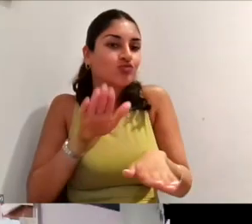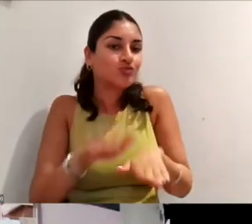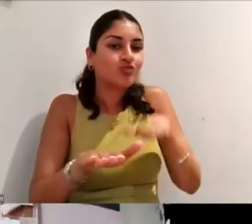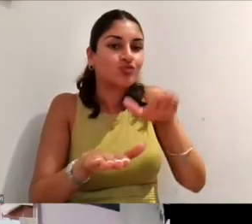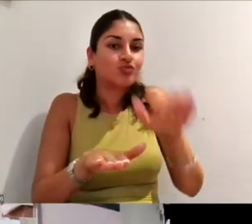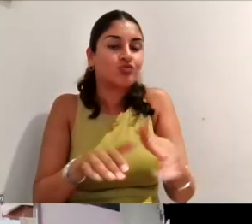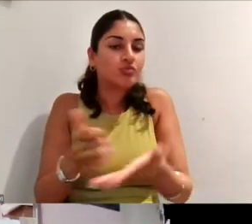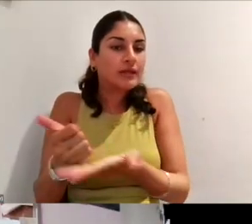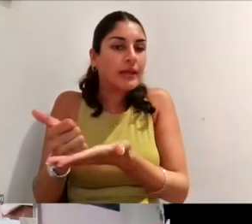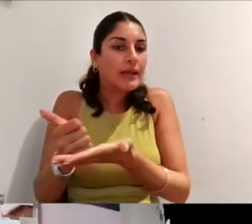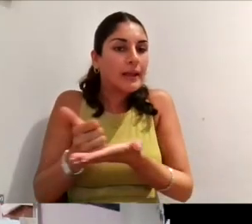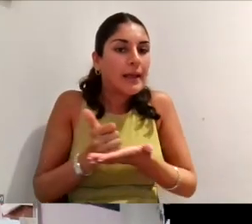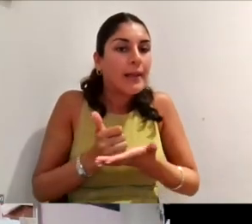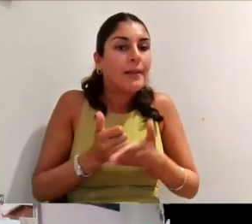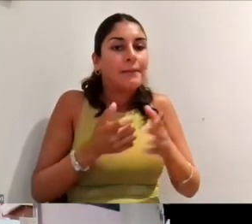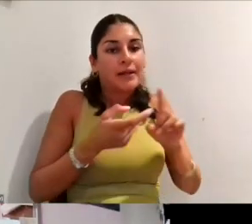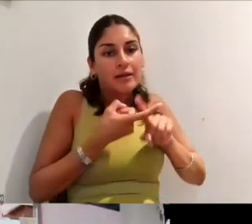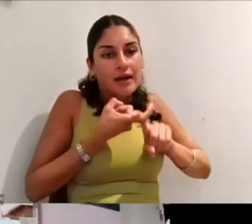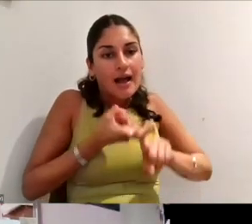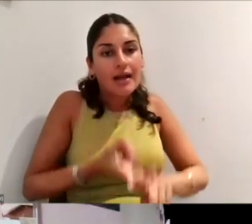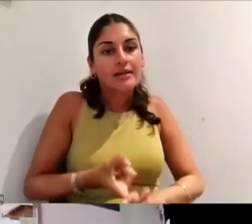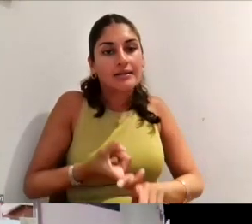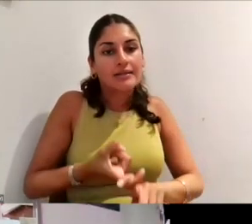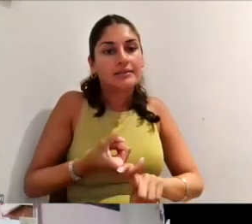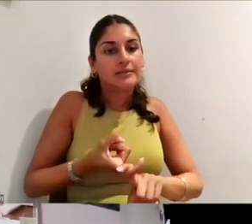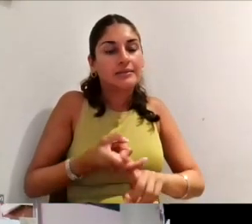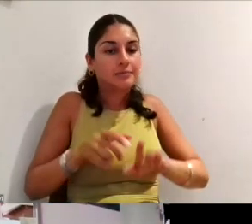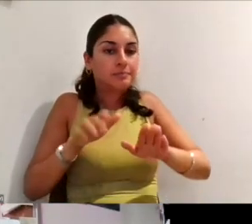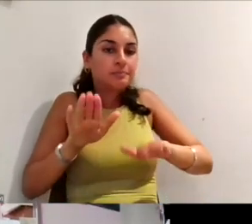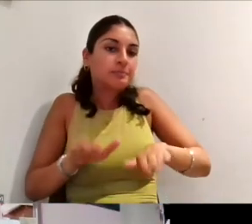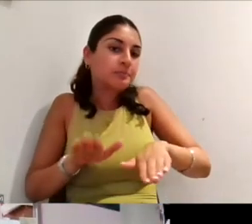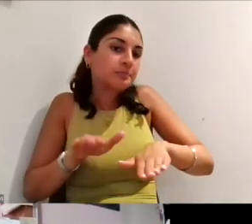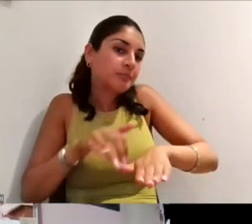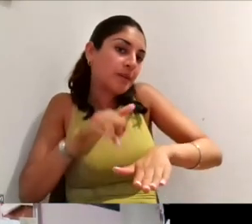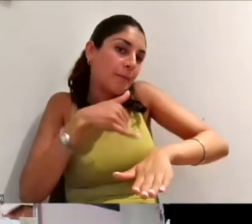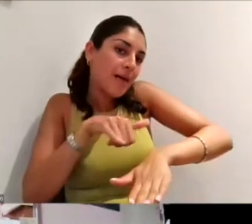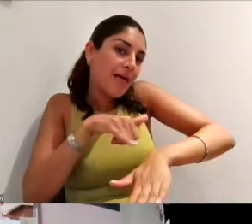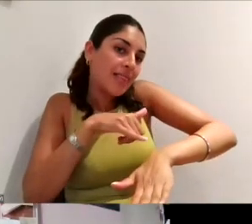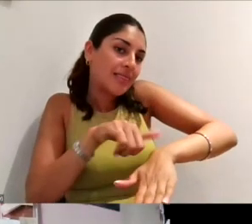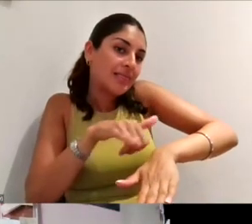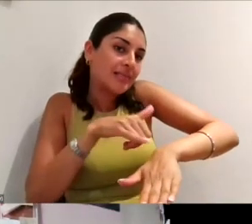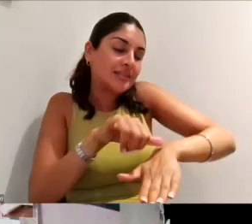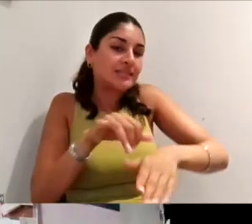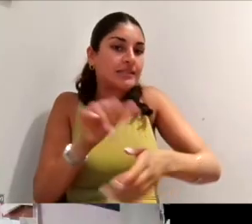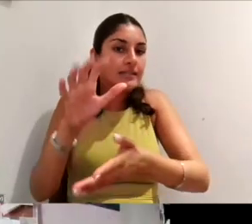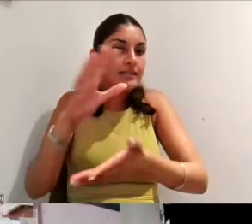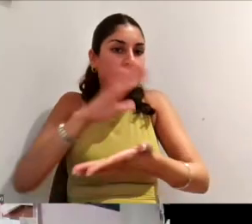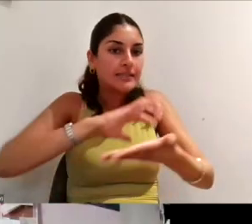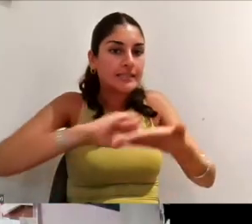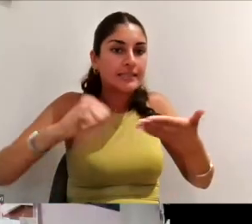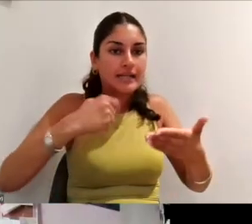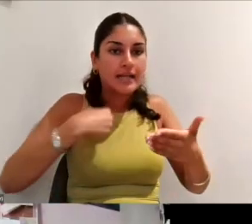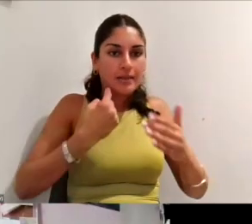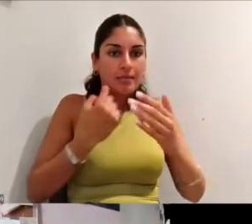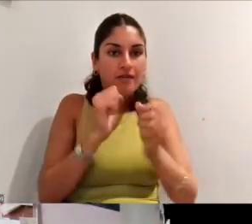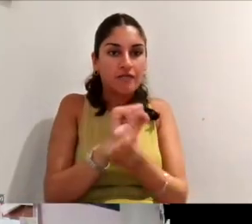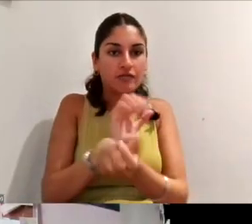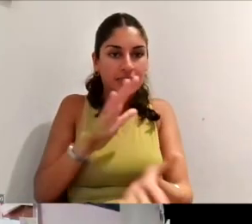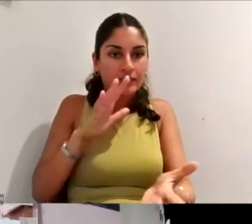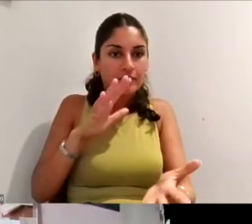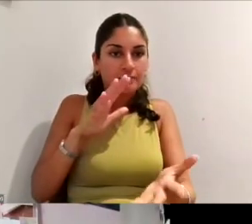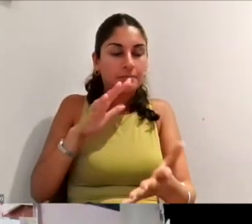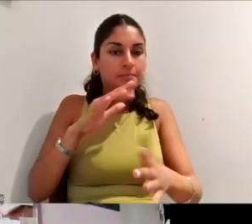me anchored. Bells upon my ankles steal my liberty. Bells upon my